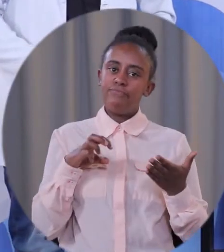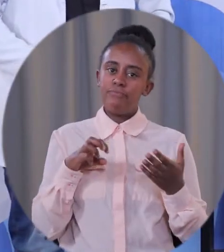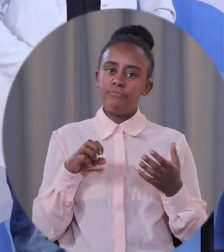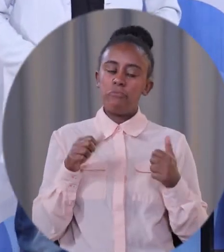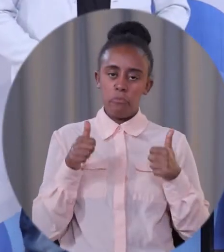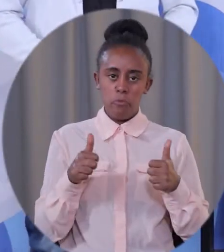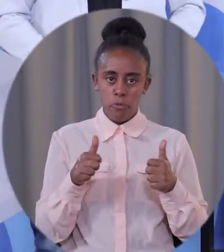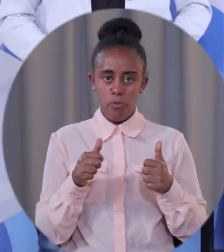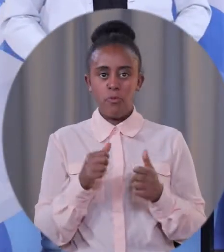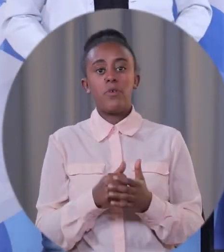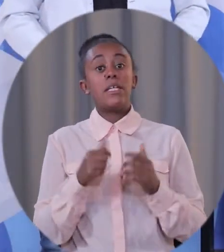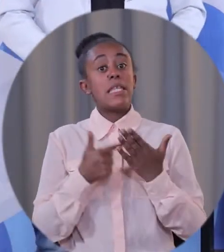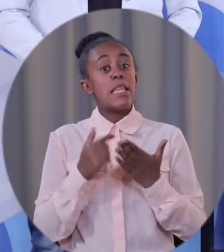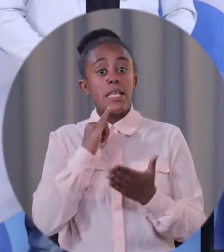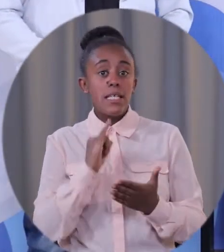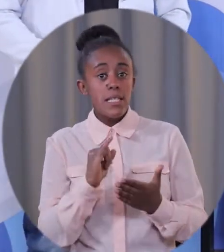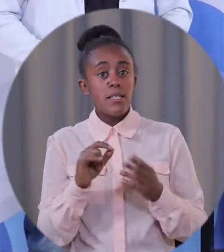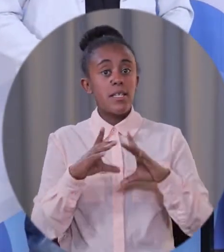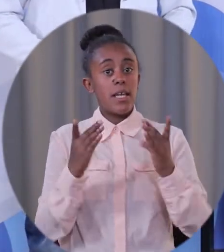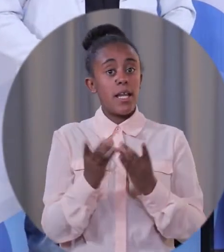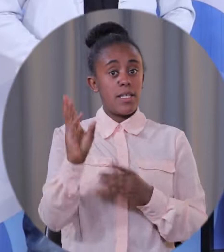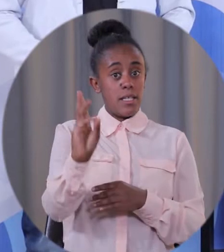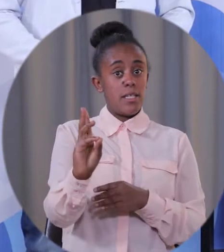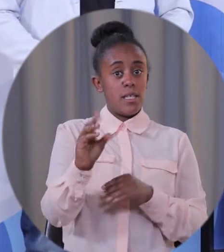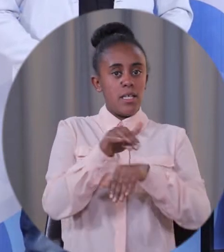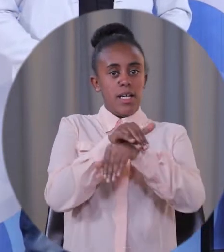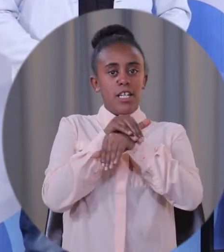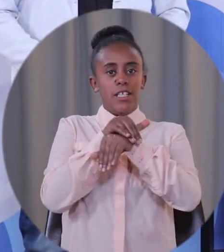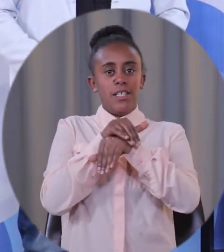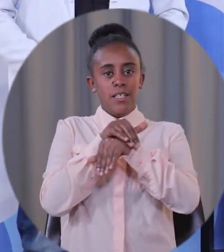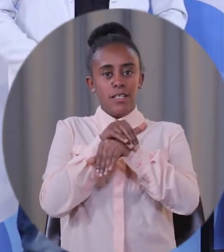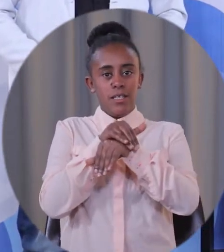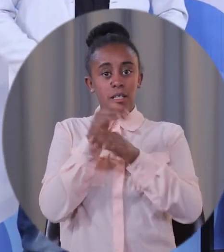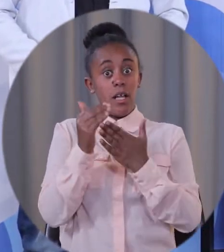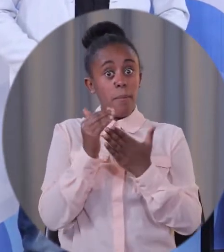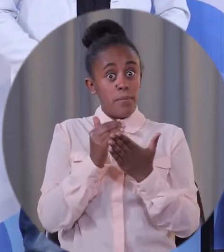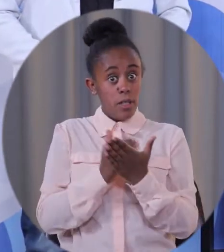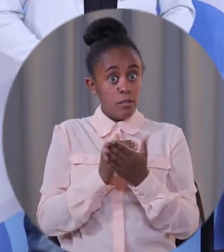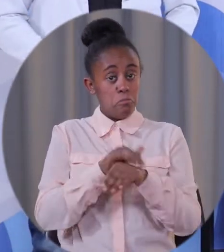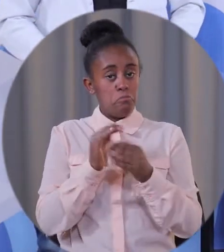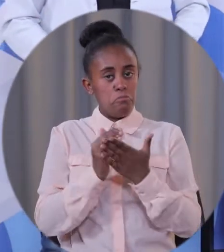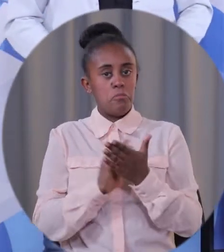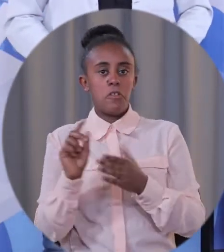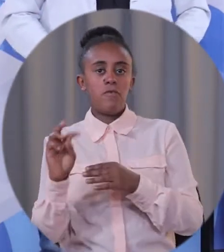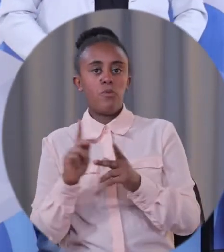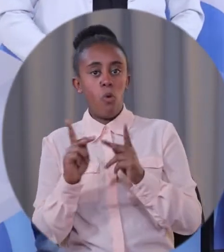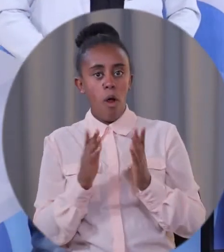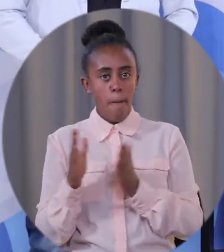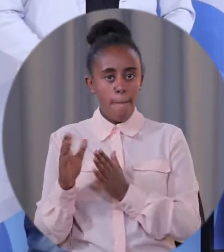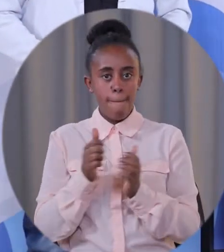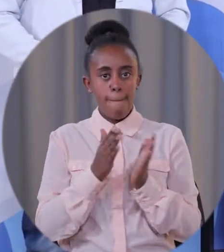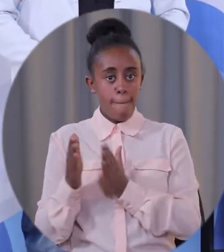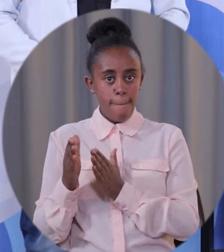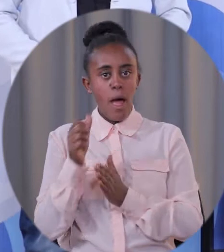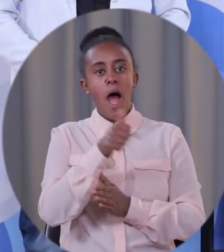Well done. This is Brace's English Subject TV tutorial program, which provided by Addis Ababa